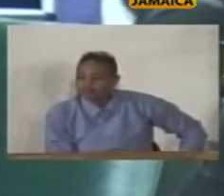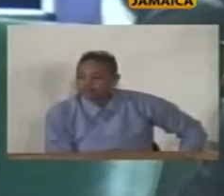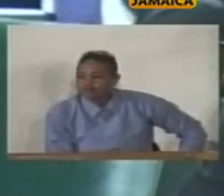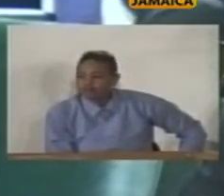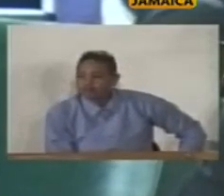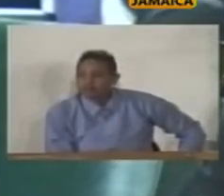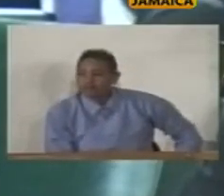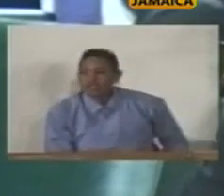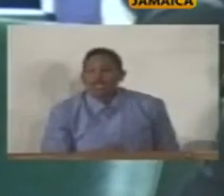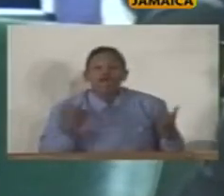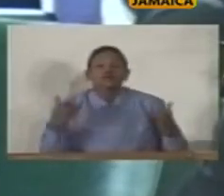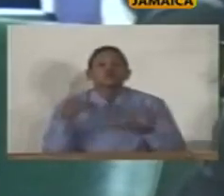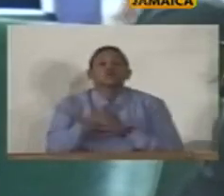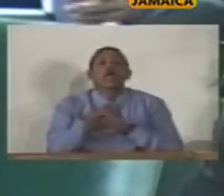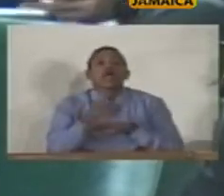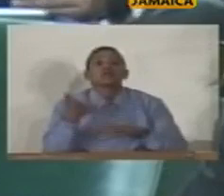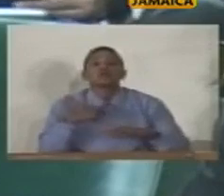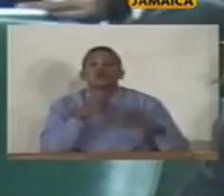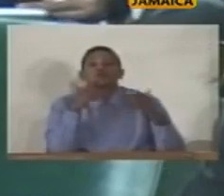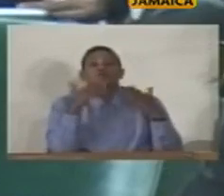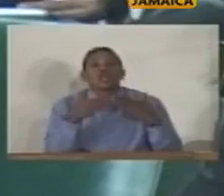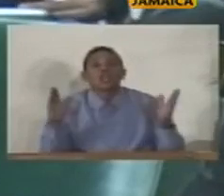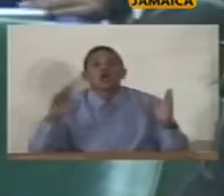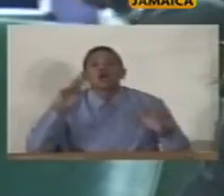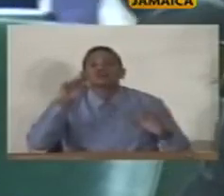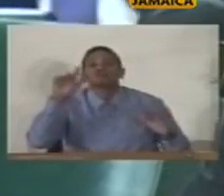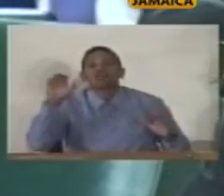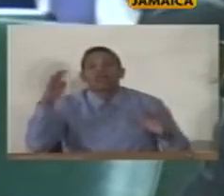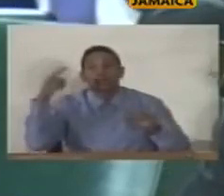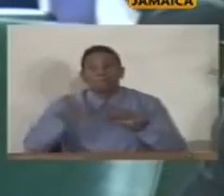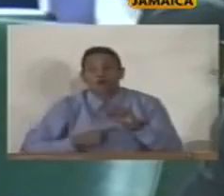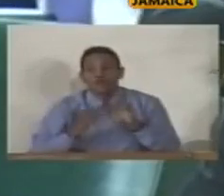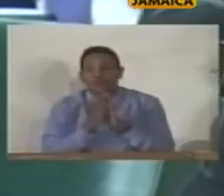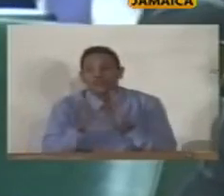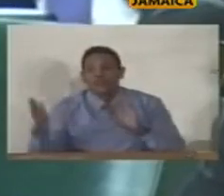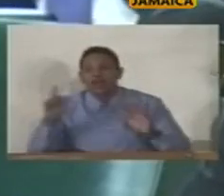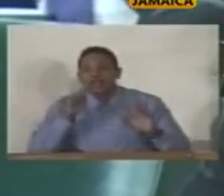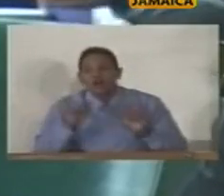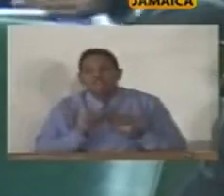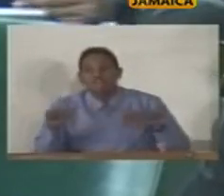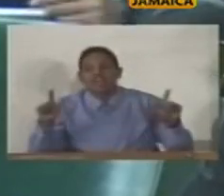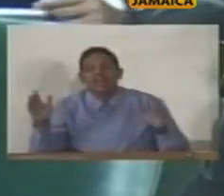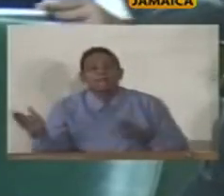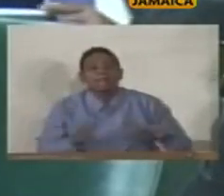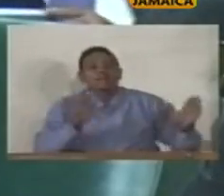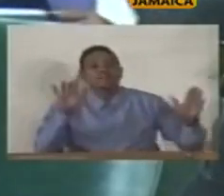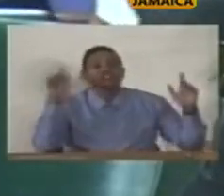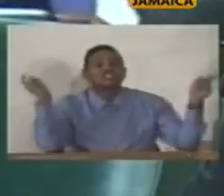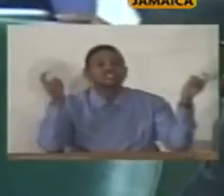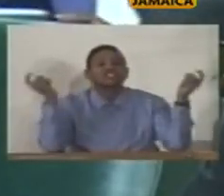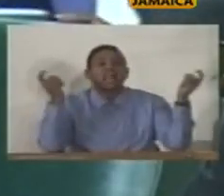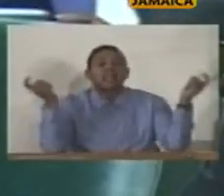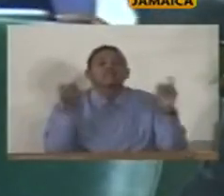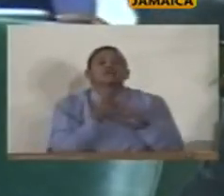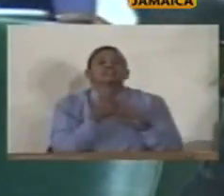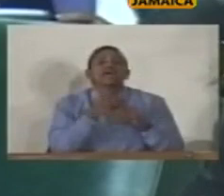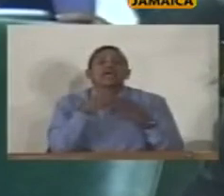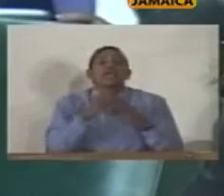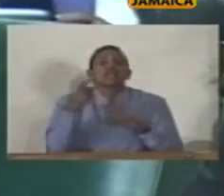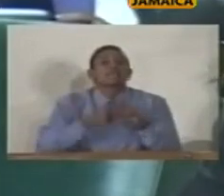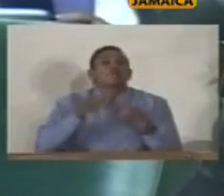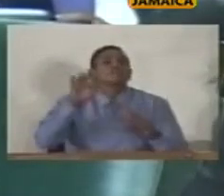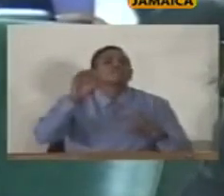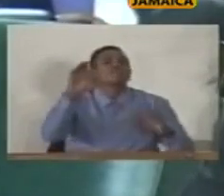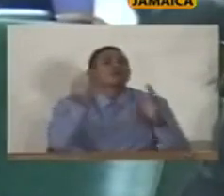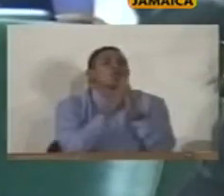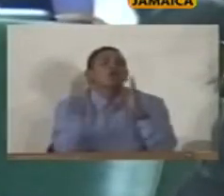And tonight, we launch Reggae Month and unveil the plans for its celebration in the month of February